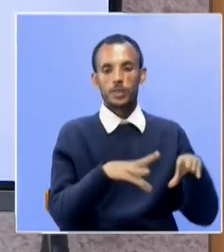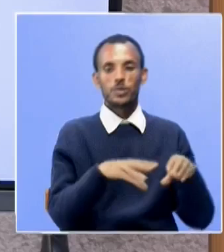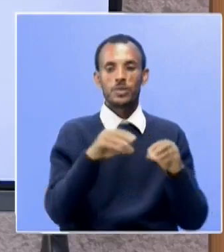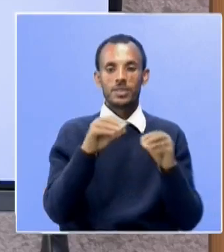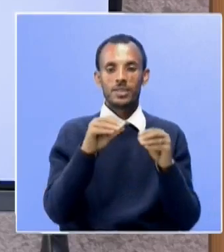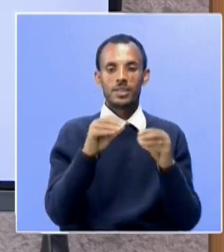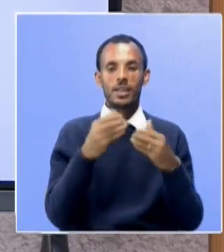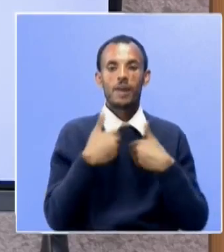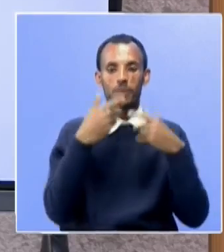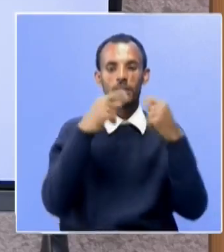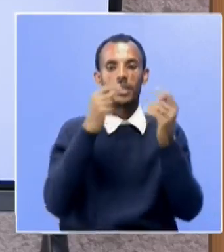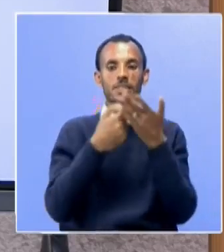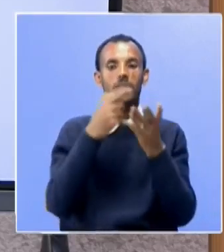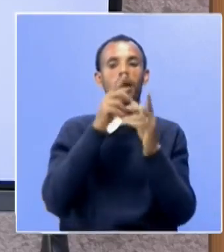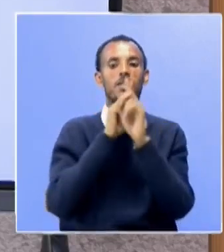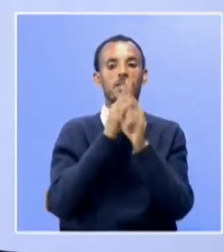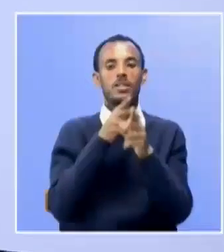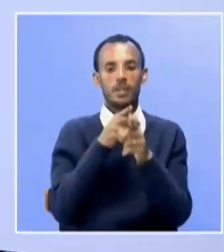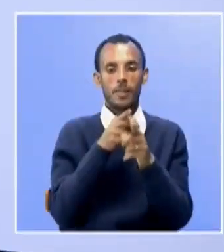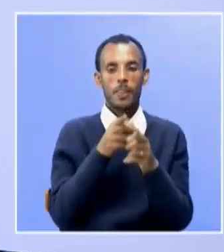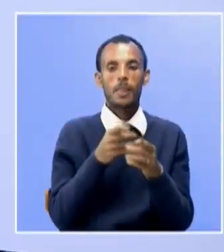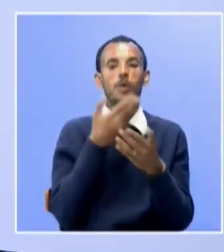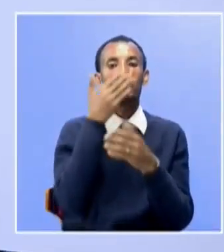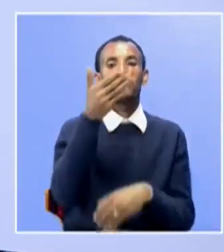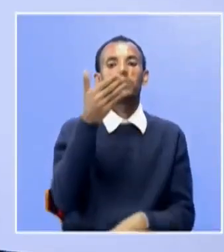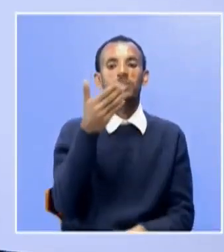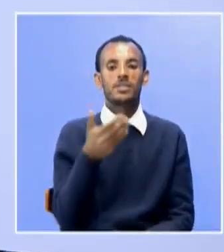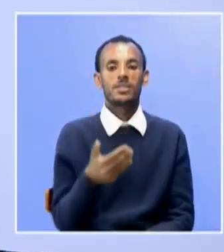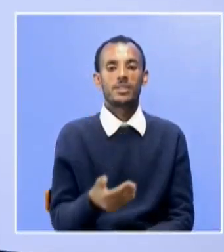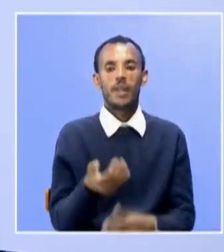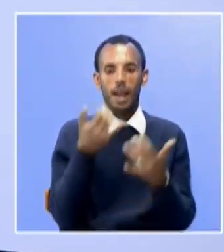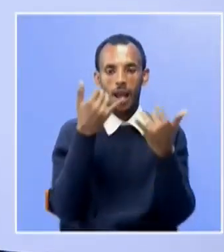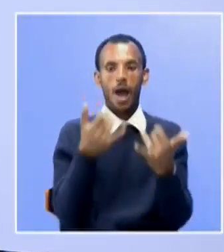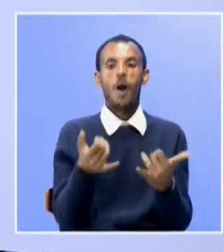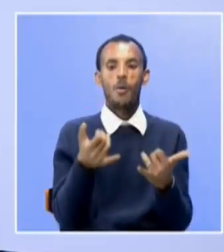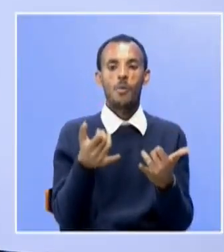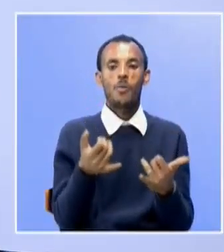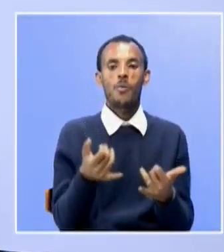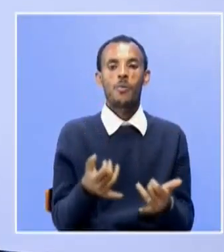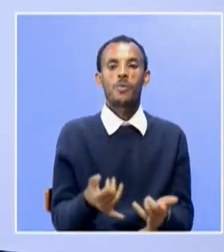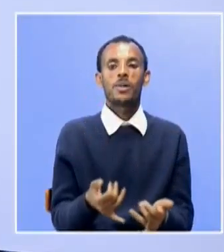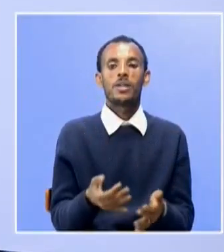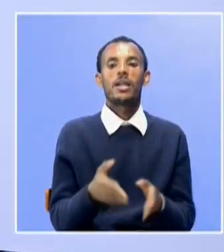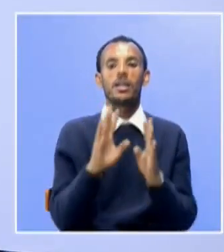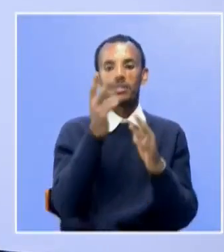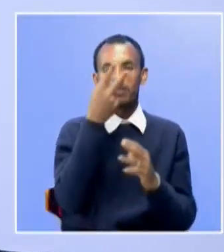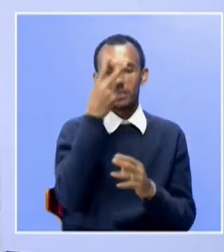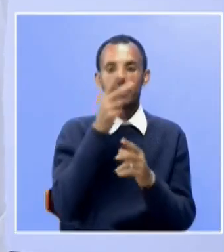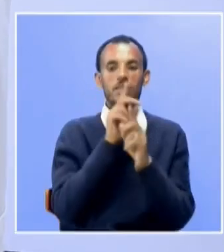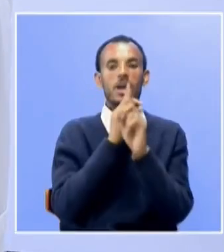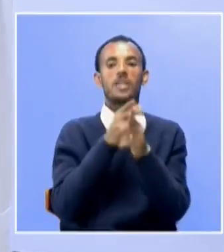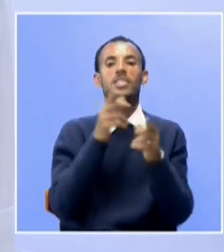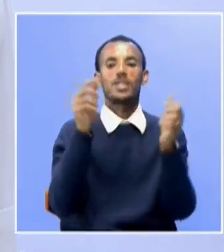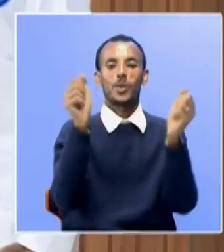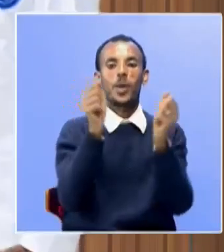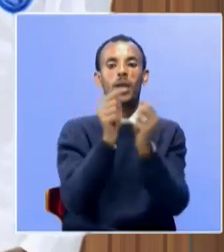Students, have you tried the answer? Good. Now, let's see the answer